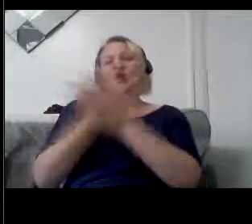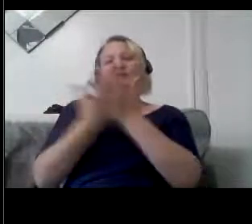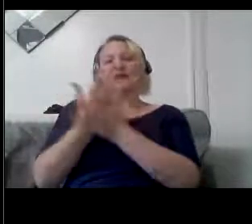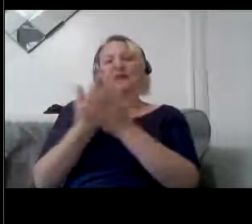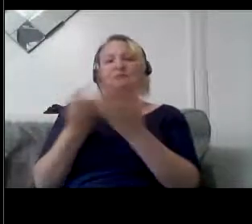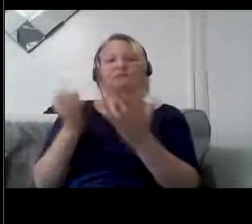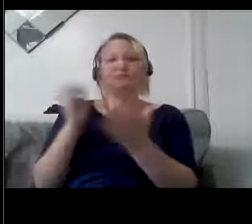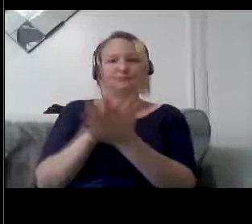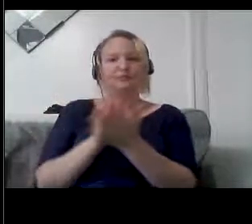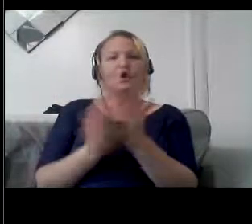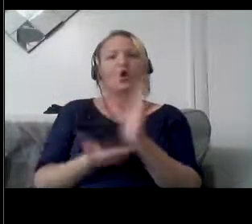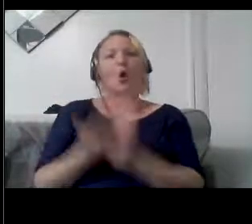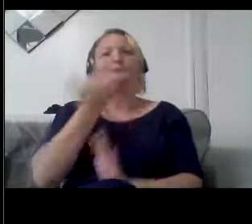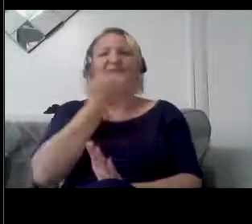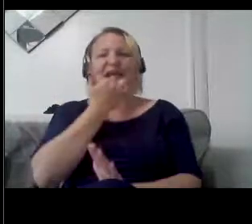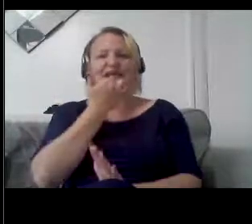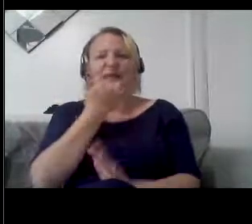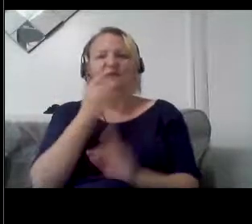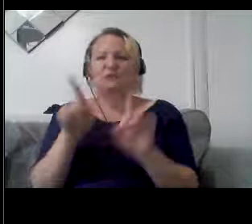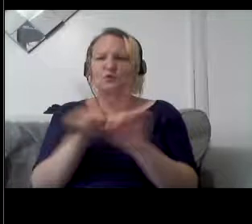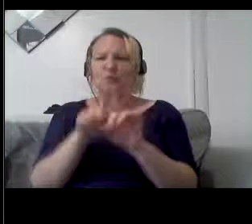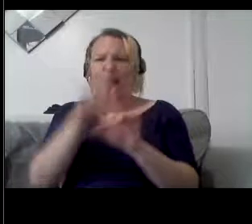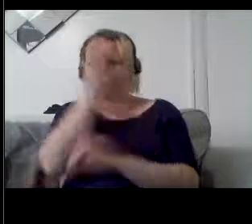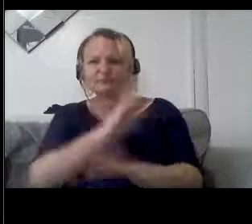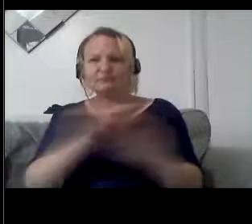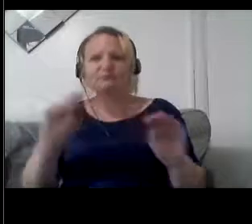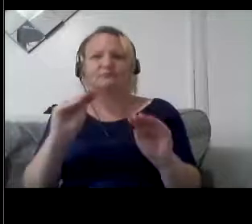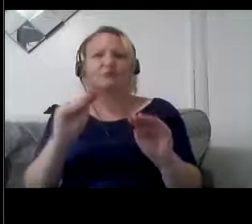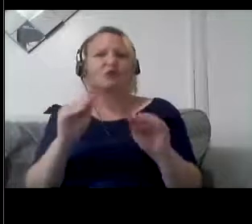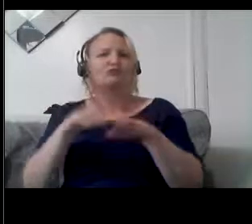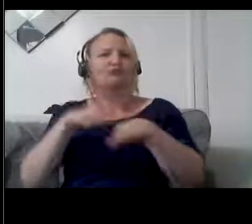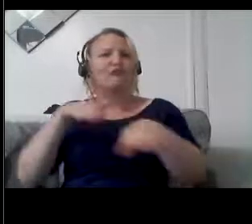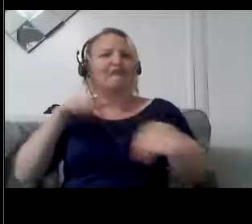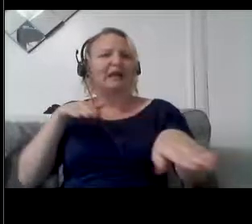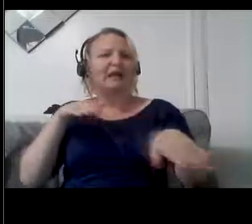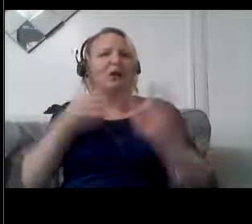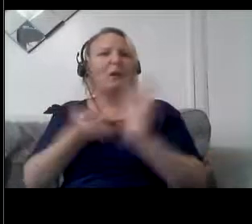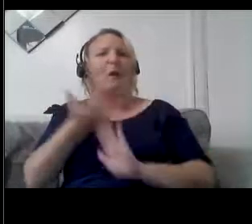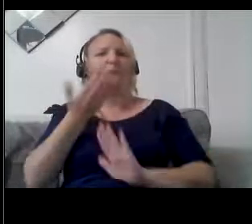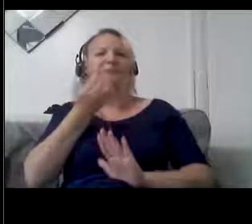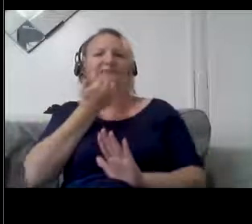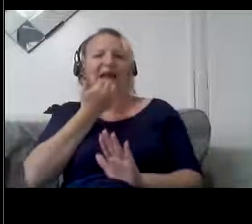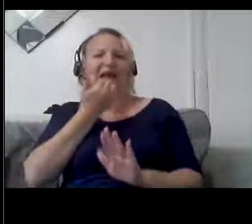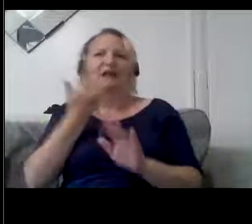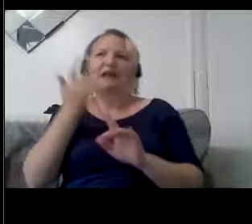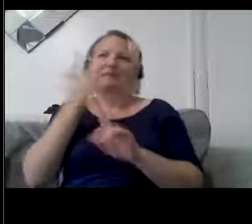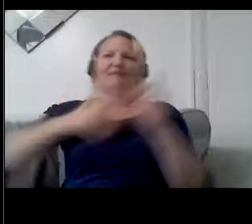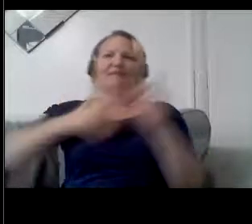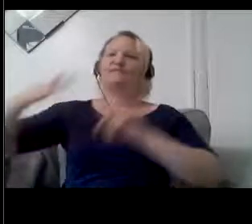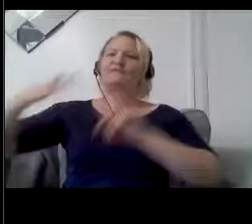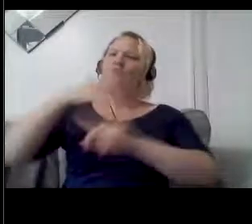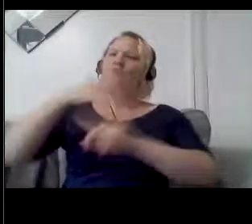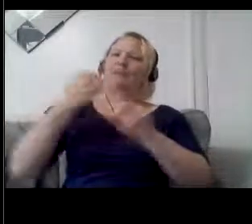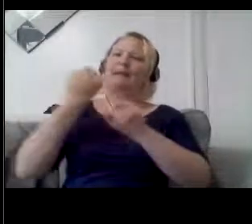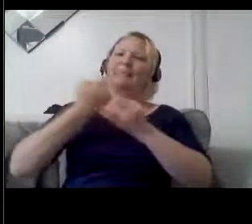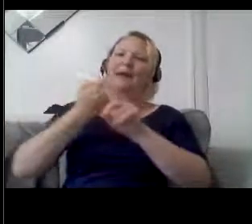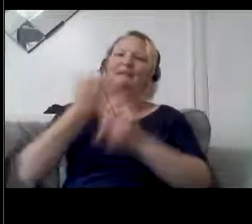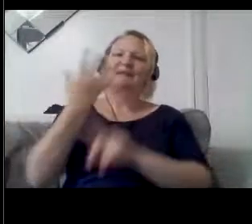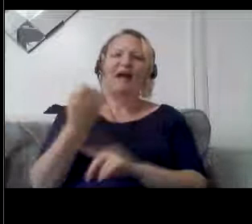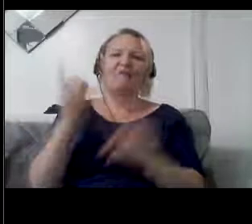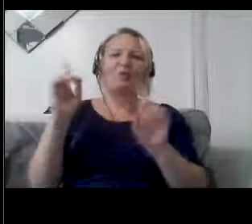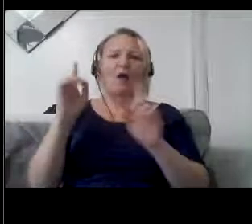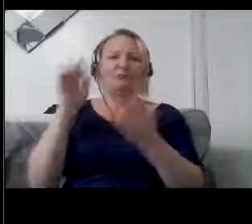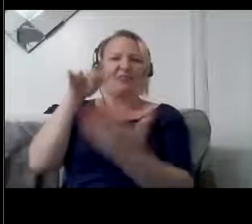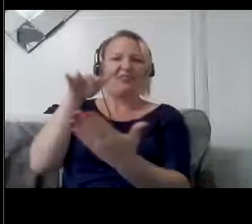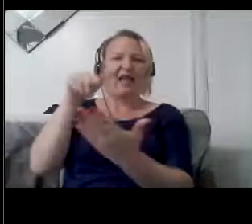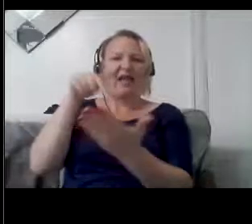as well to our traffic forecast and explains how the new road would impact the environment. And if I could recommend just one suite of documents to